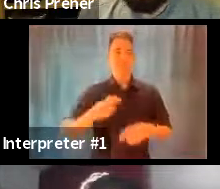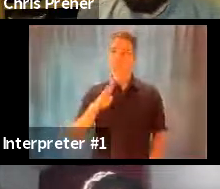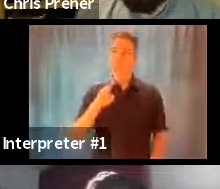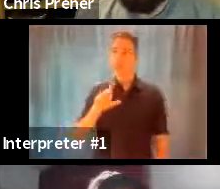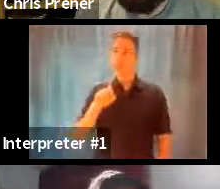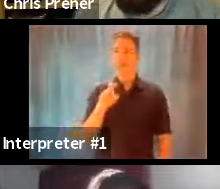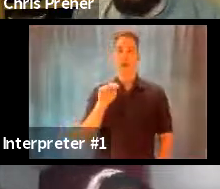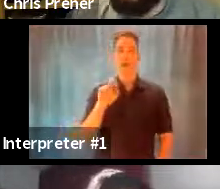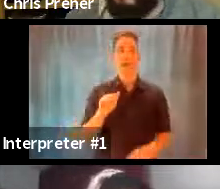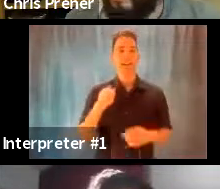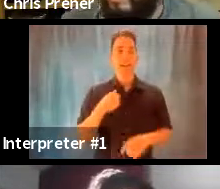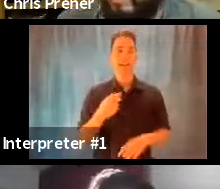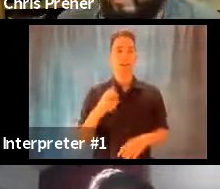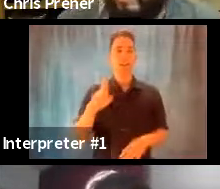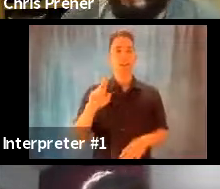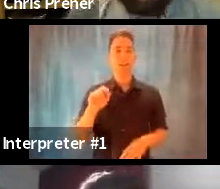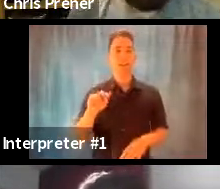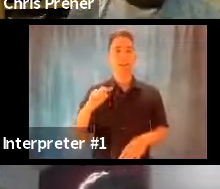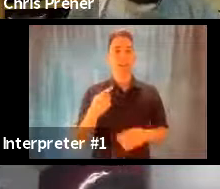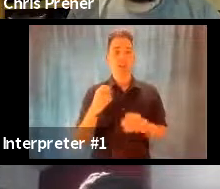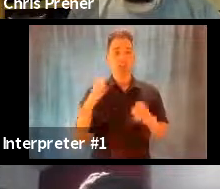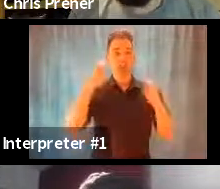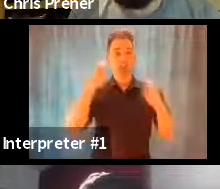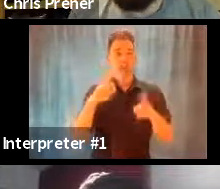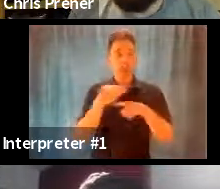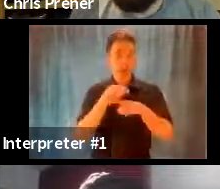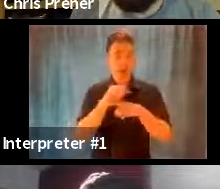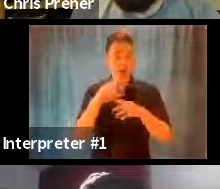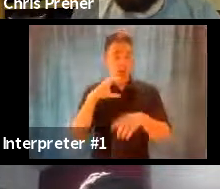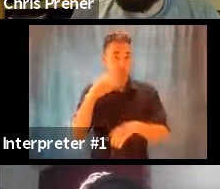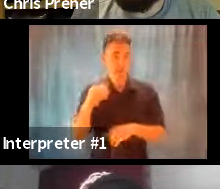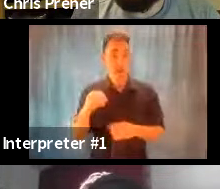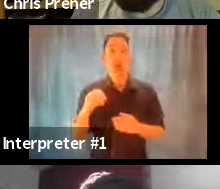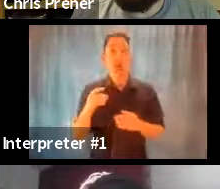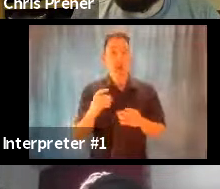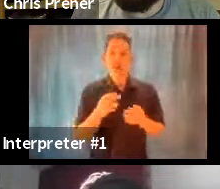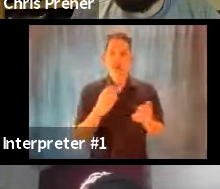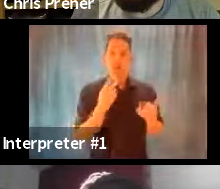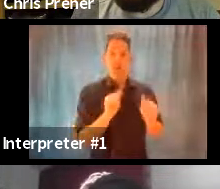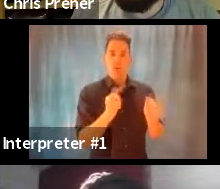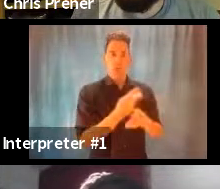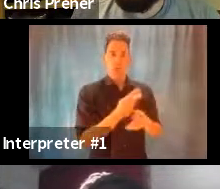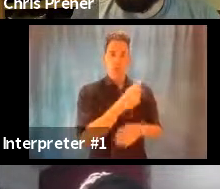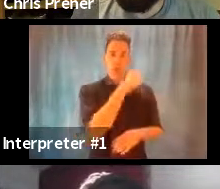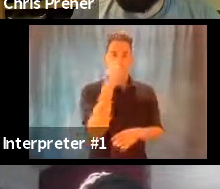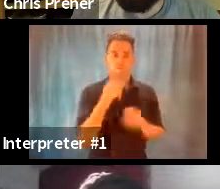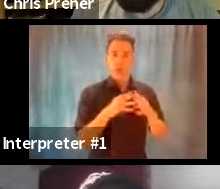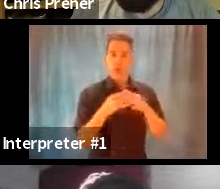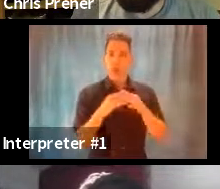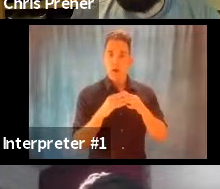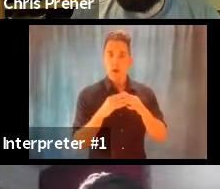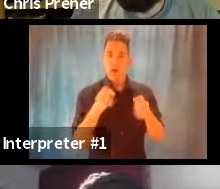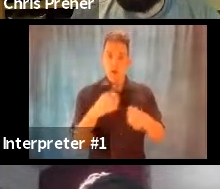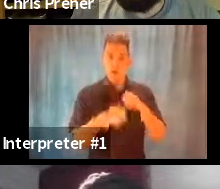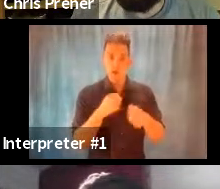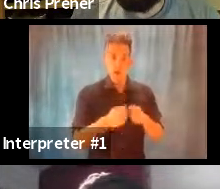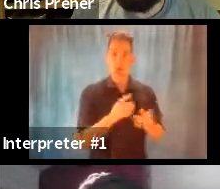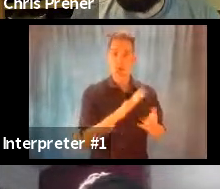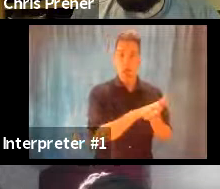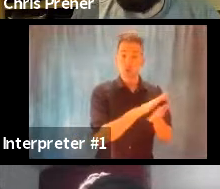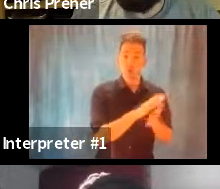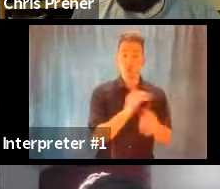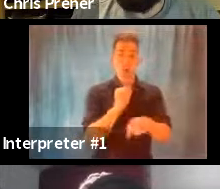UNI Rise, an education and training company that solves Black American problems at school, working in the community. Thank you for